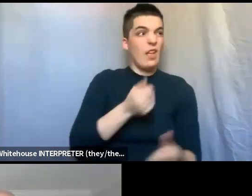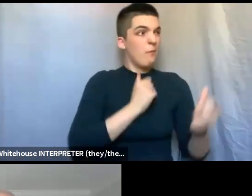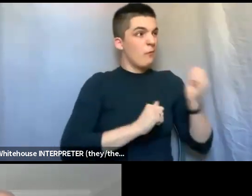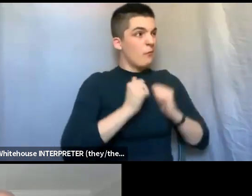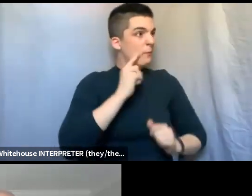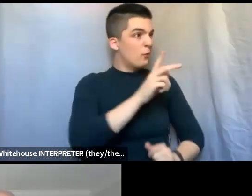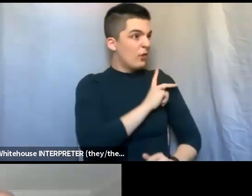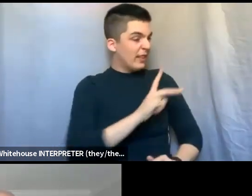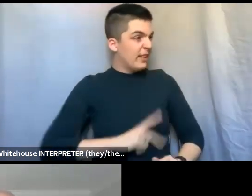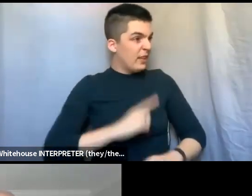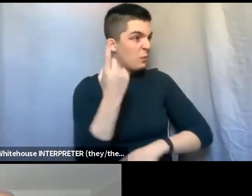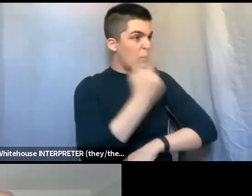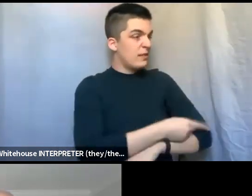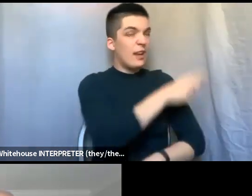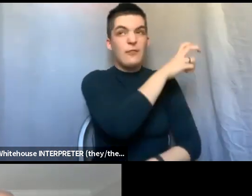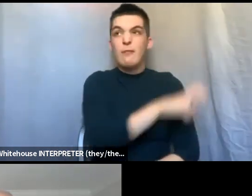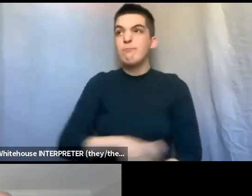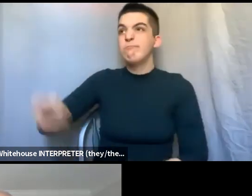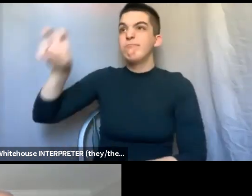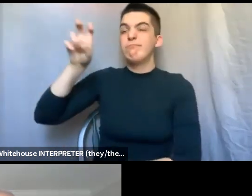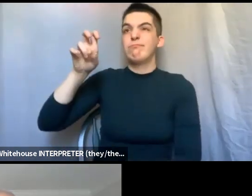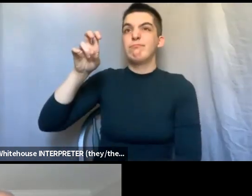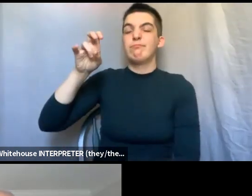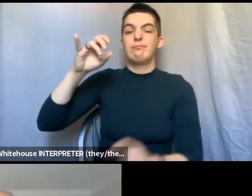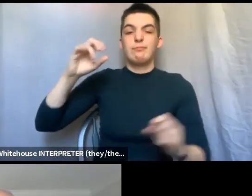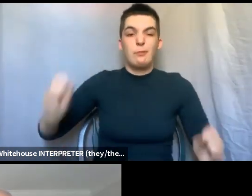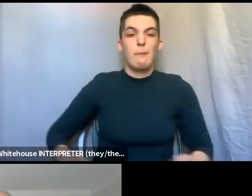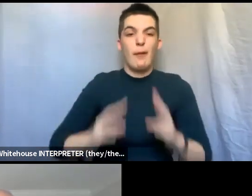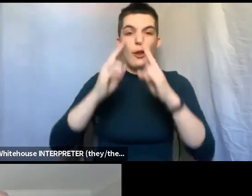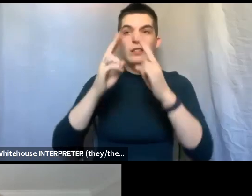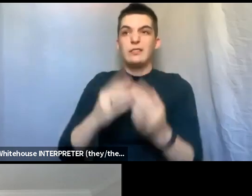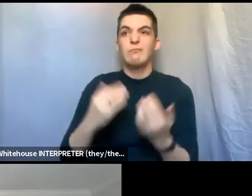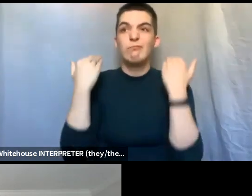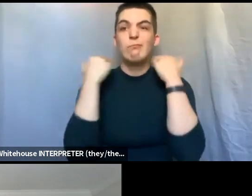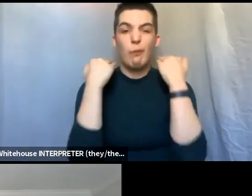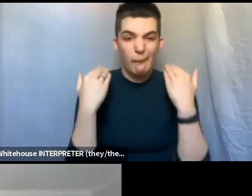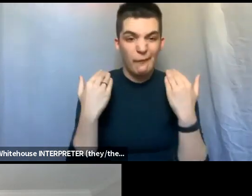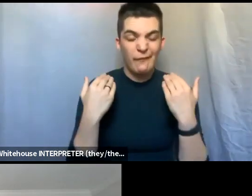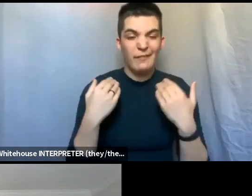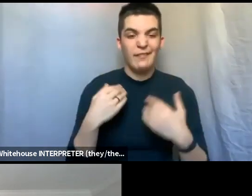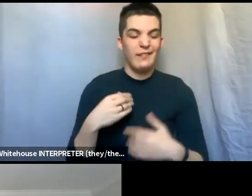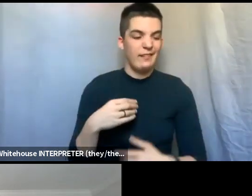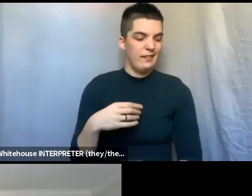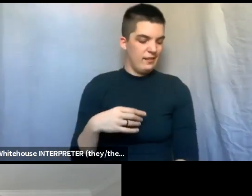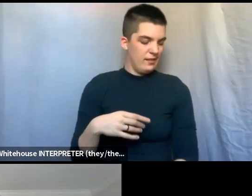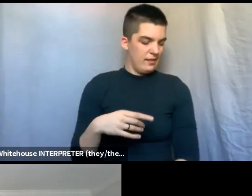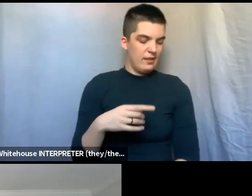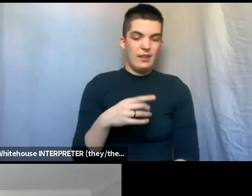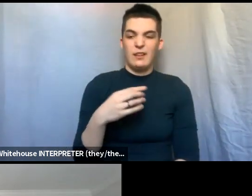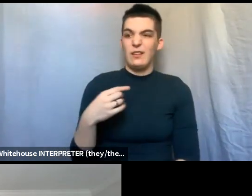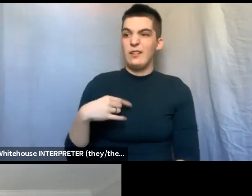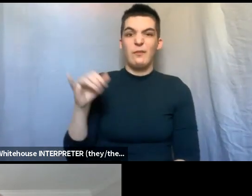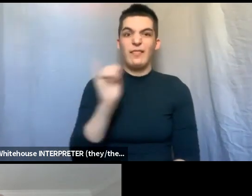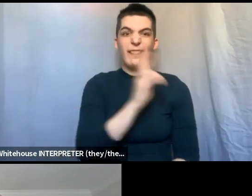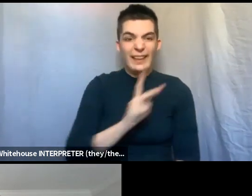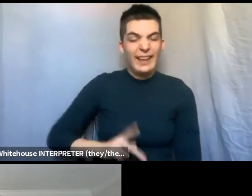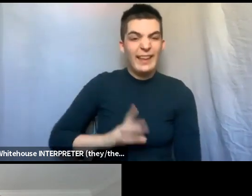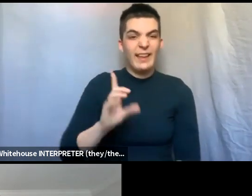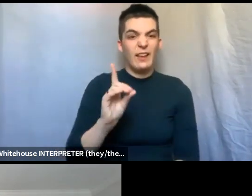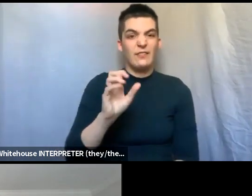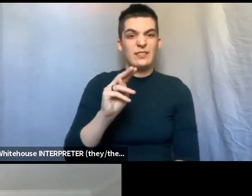out of Paris, completely broke on the road, really like showing up at the court of the king of Denmark, you know, we'll